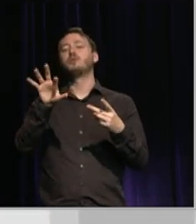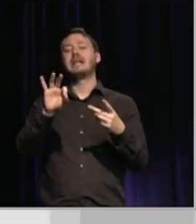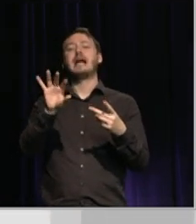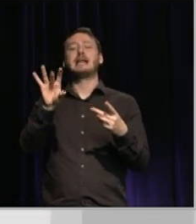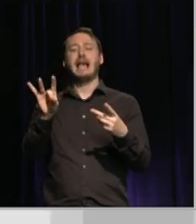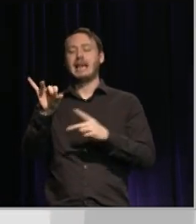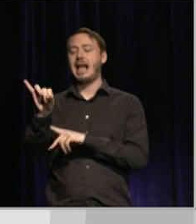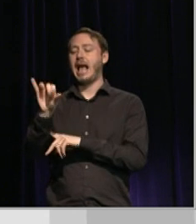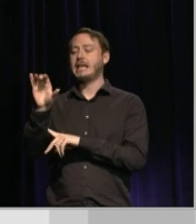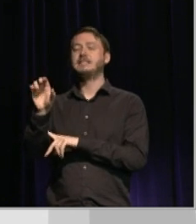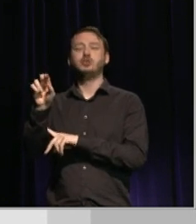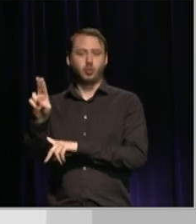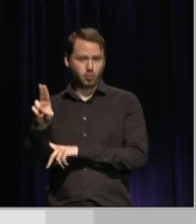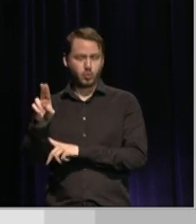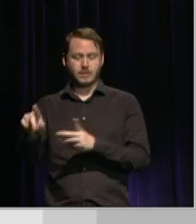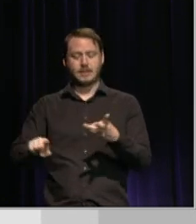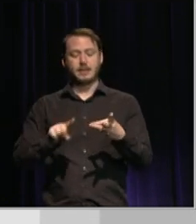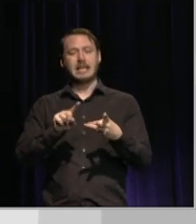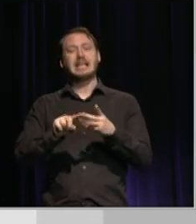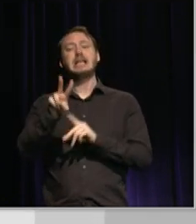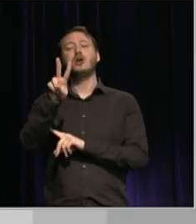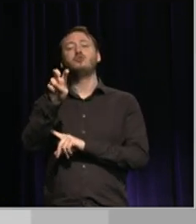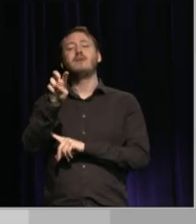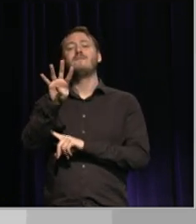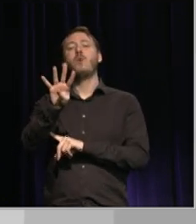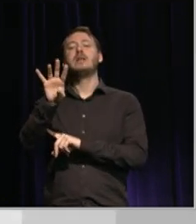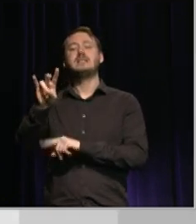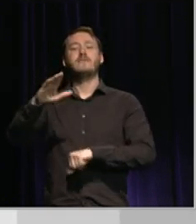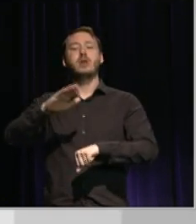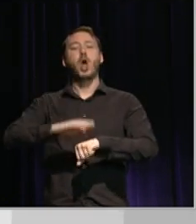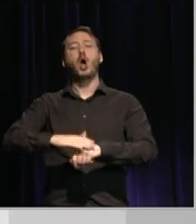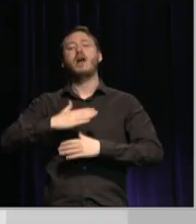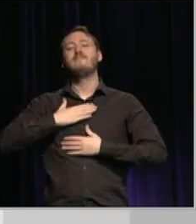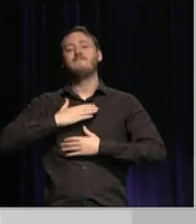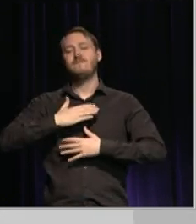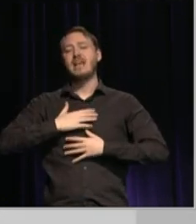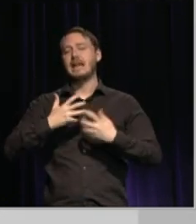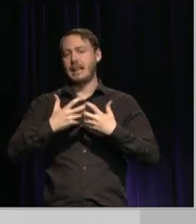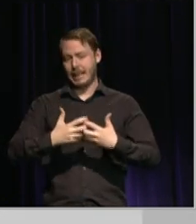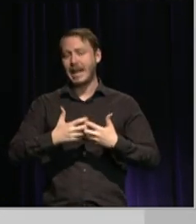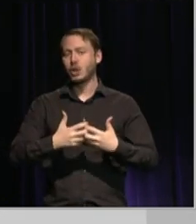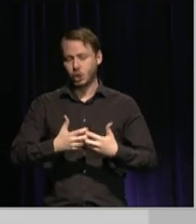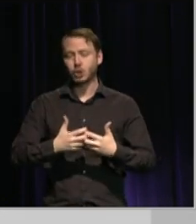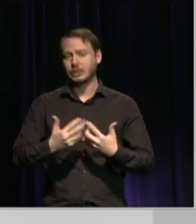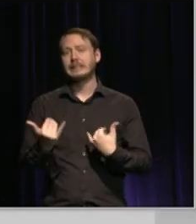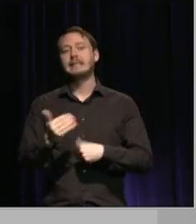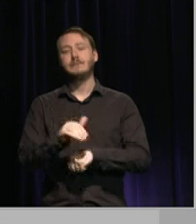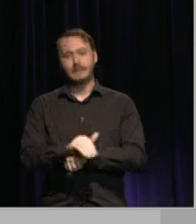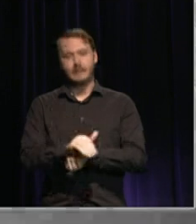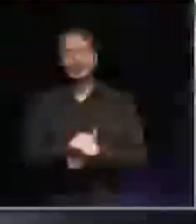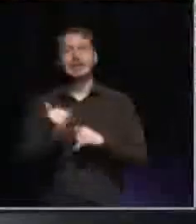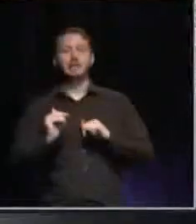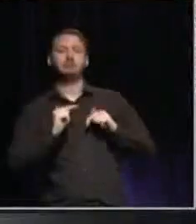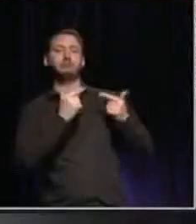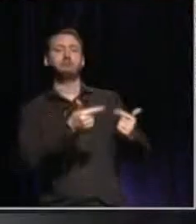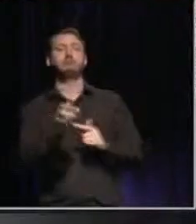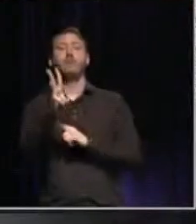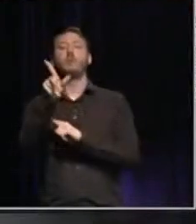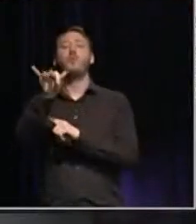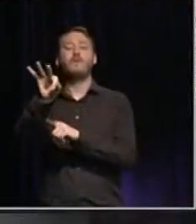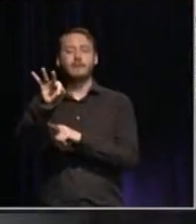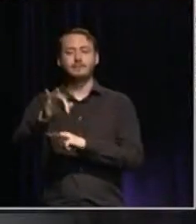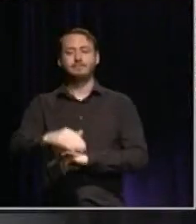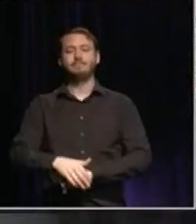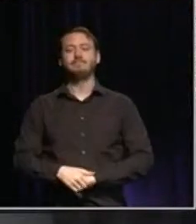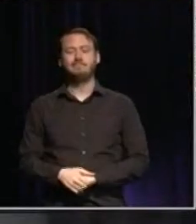people in the intensive care, and 247 are on ventilators this evening. Let me turn it now to Judge Wolf. Yeah,